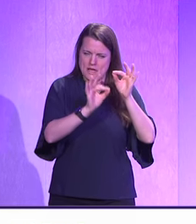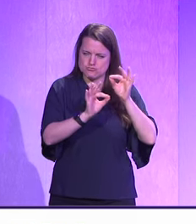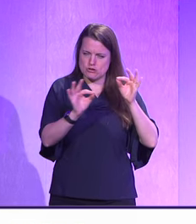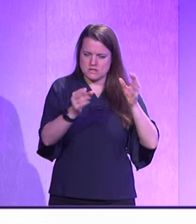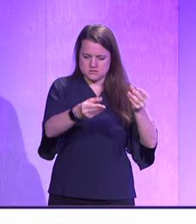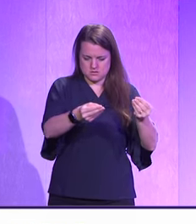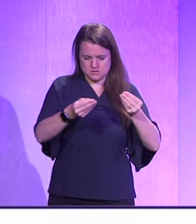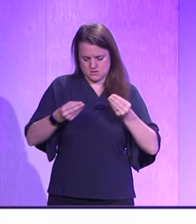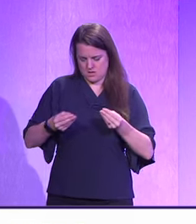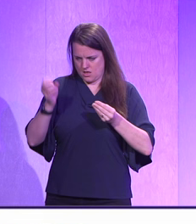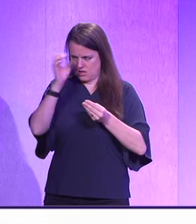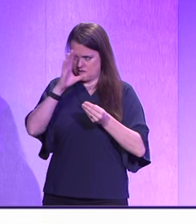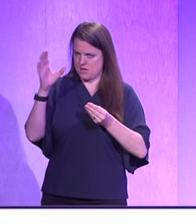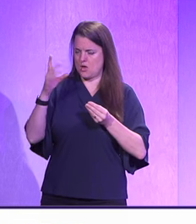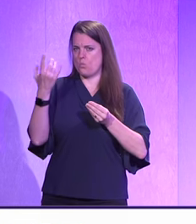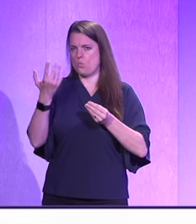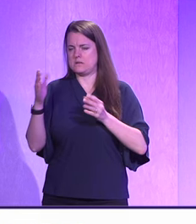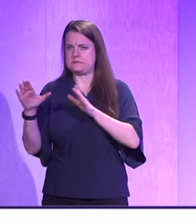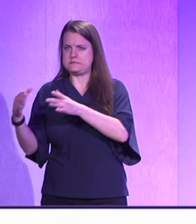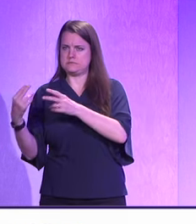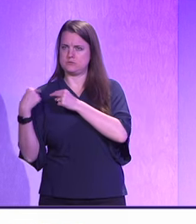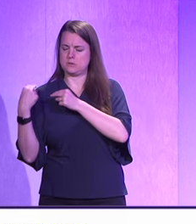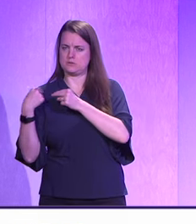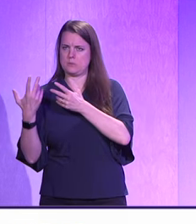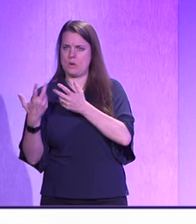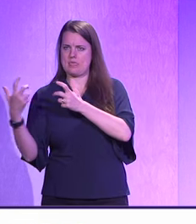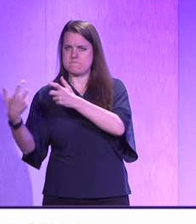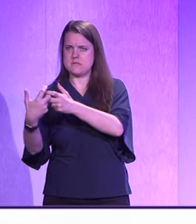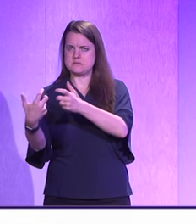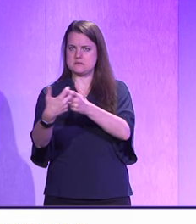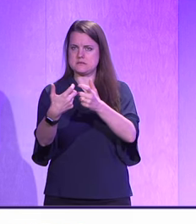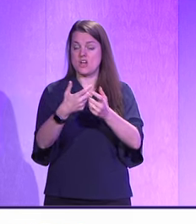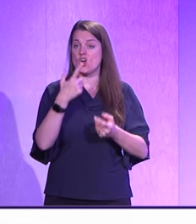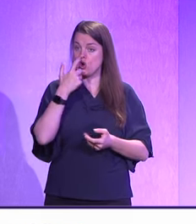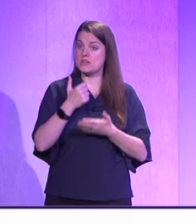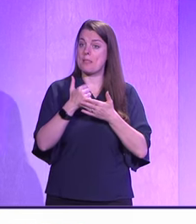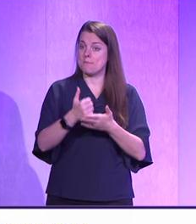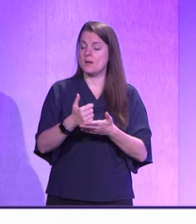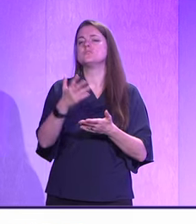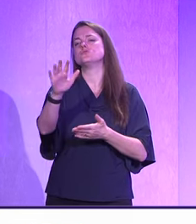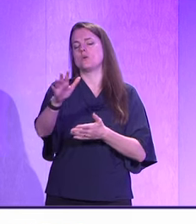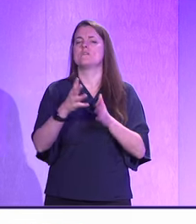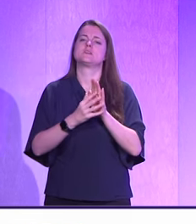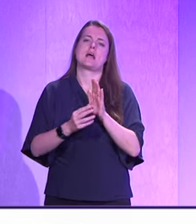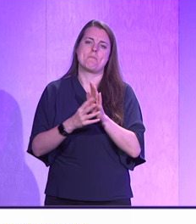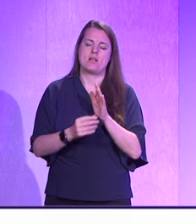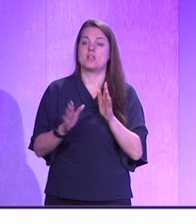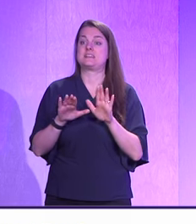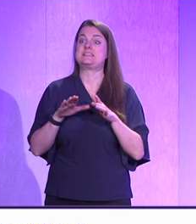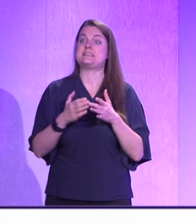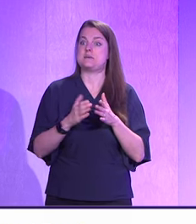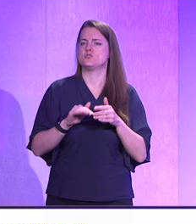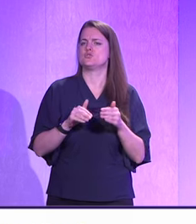thinking through where team responsibility boundaries sit, it can really, really help. So like if we adjusted the service and team